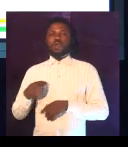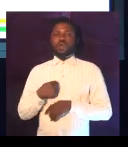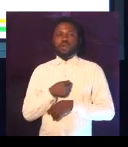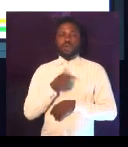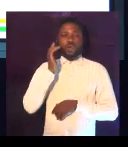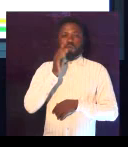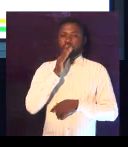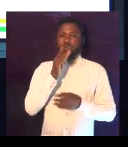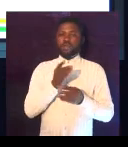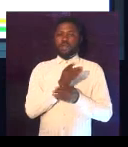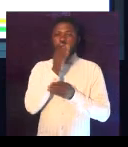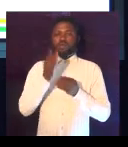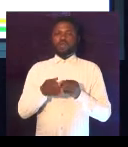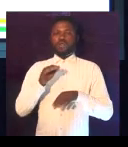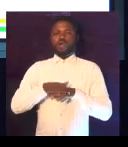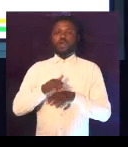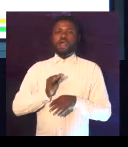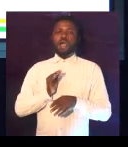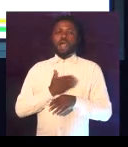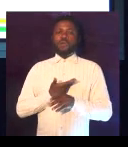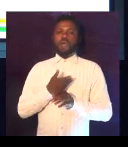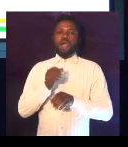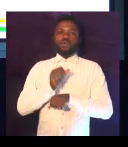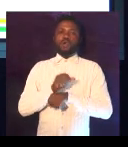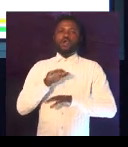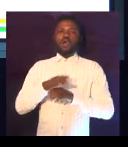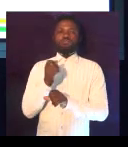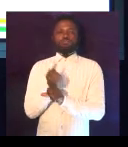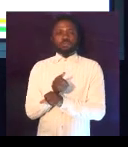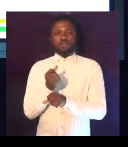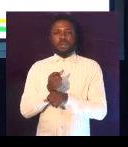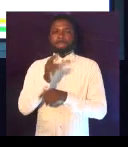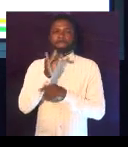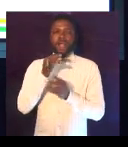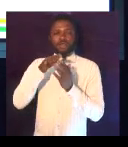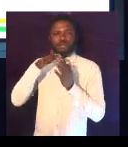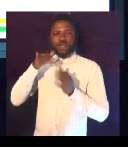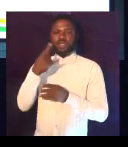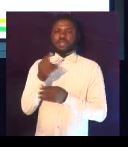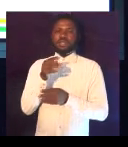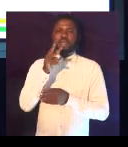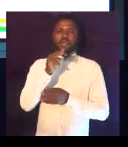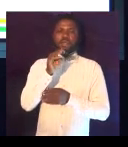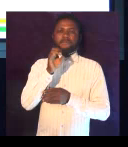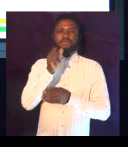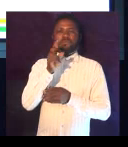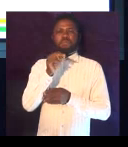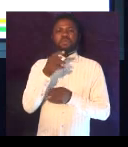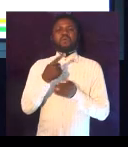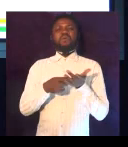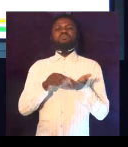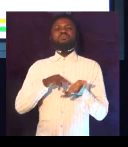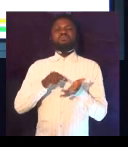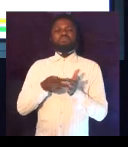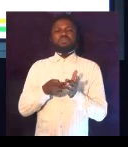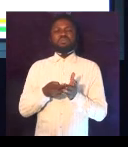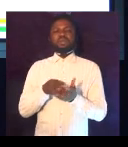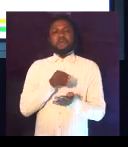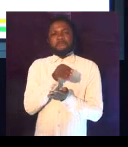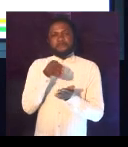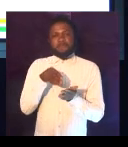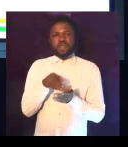mathematics, we will be concluding our work on statistics by studying the mean. What does the mean